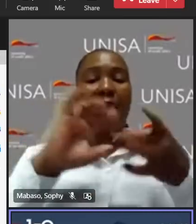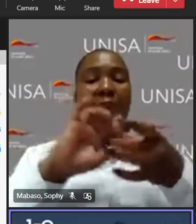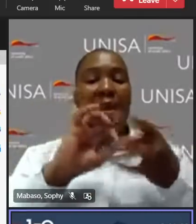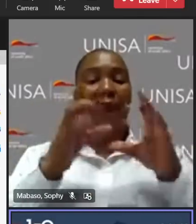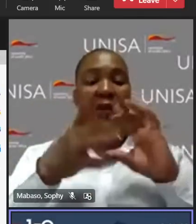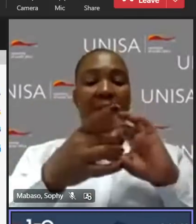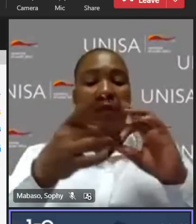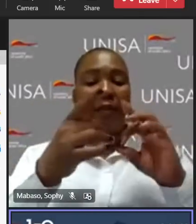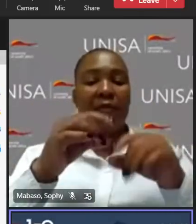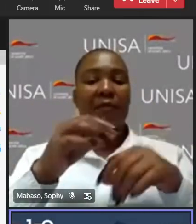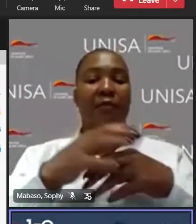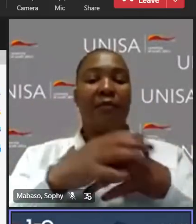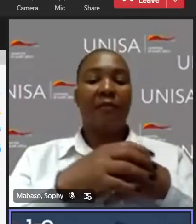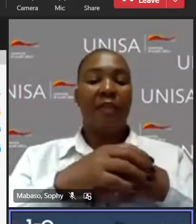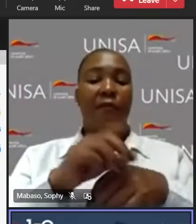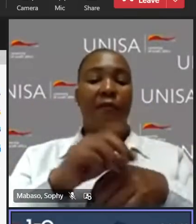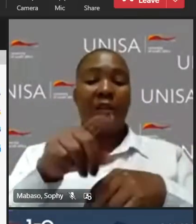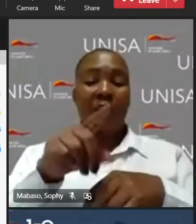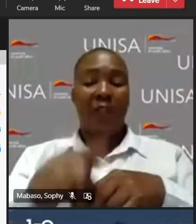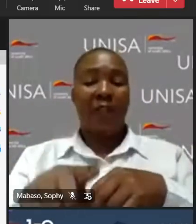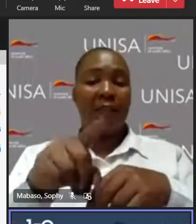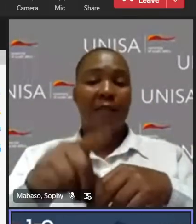claim your Unisa login.